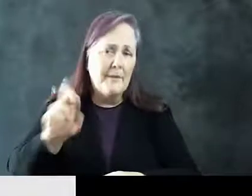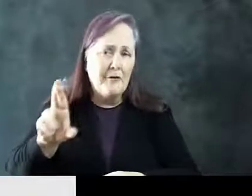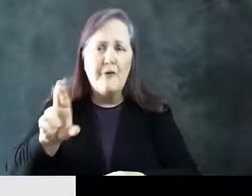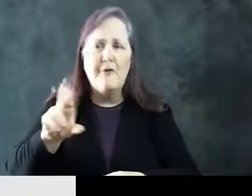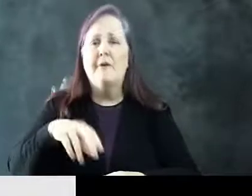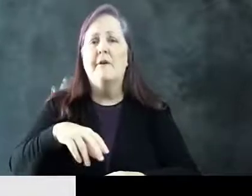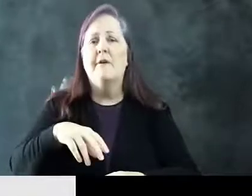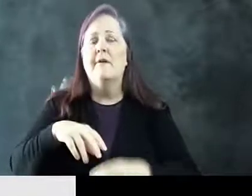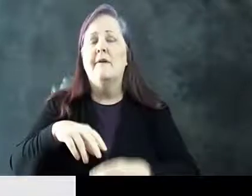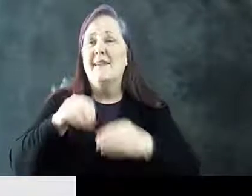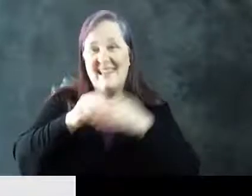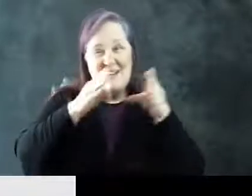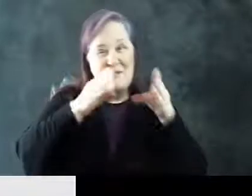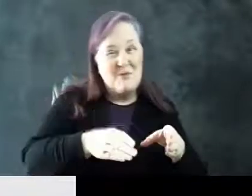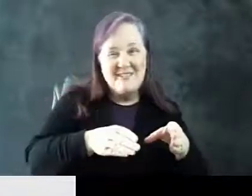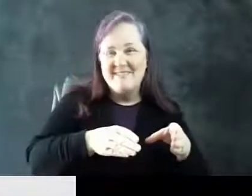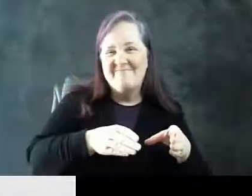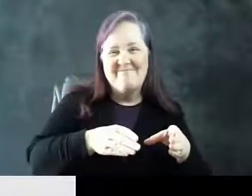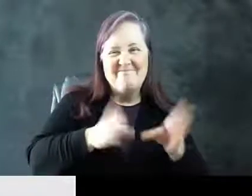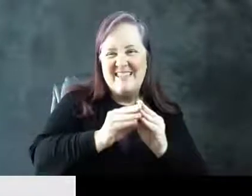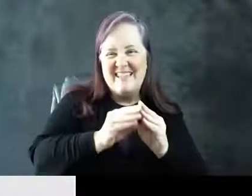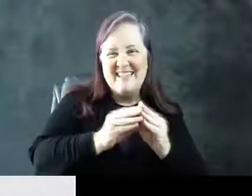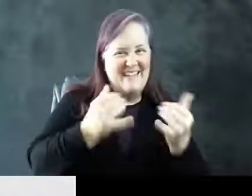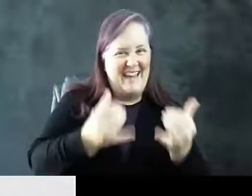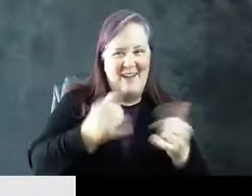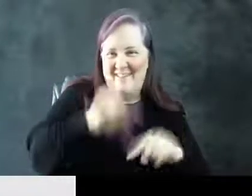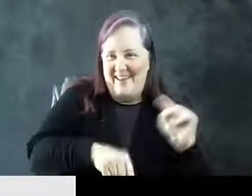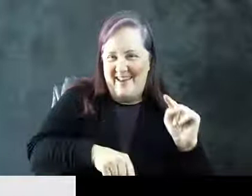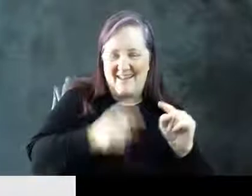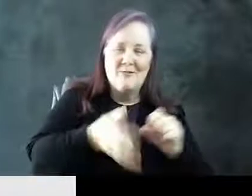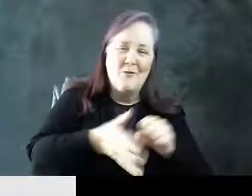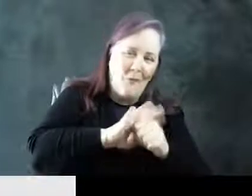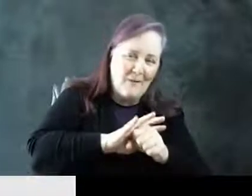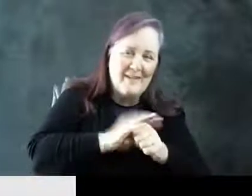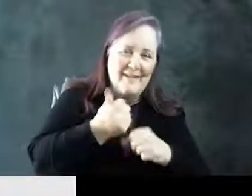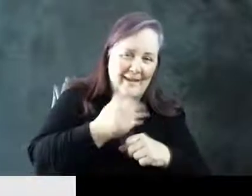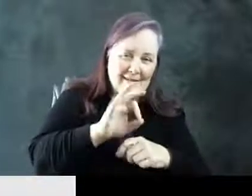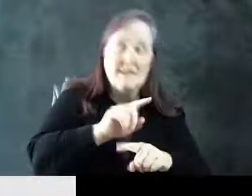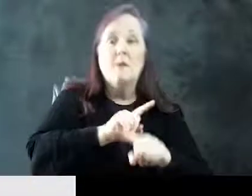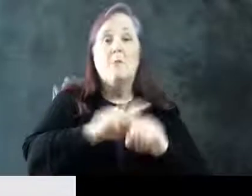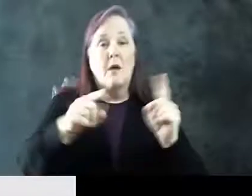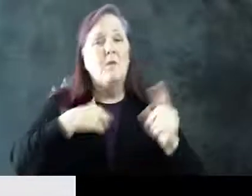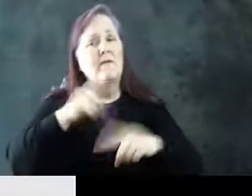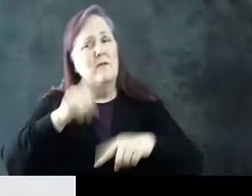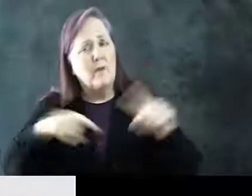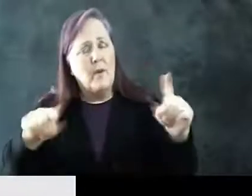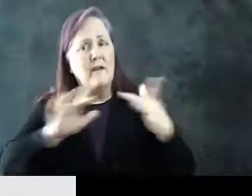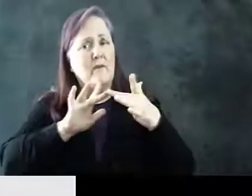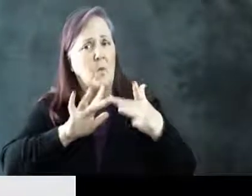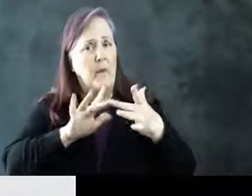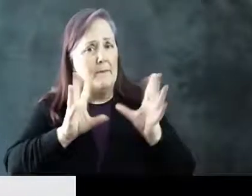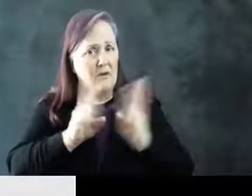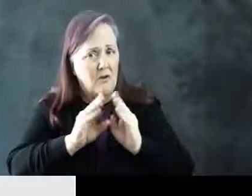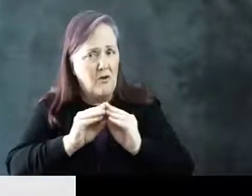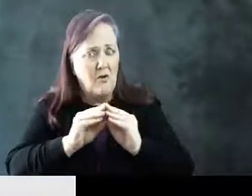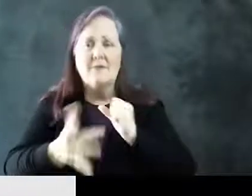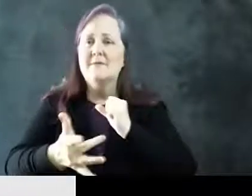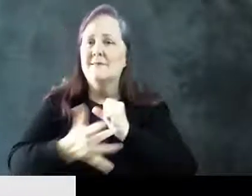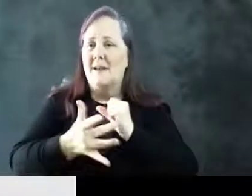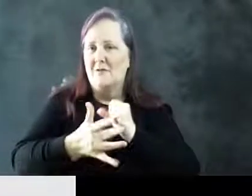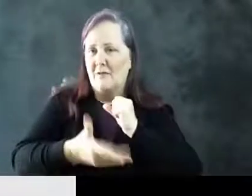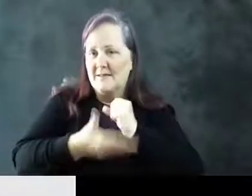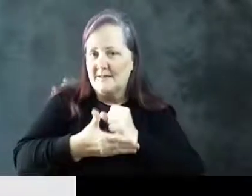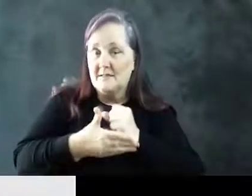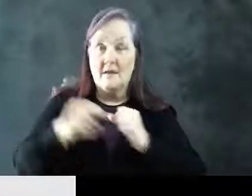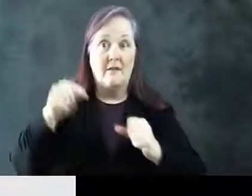now, we are not meeting in person because of COVID-19, but we have a variety of webinars and technical assistance. This